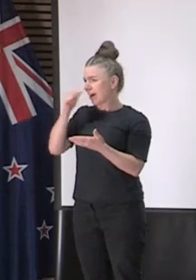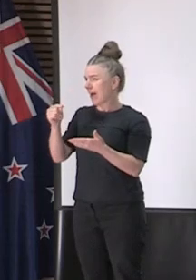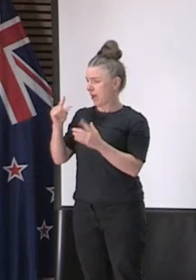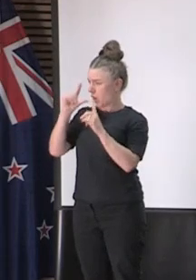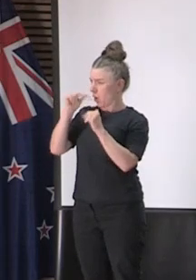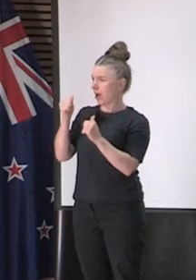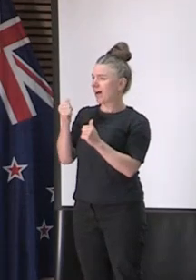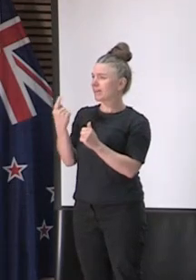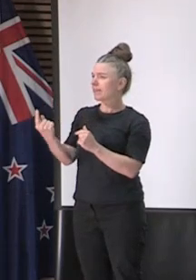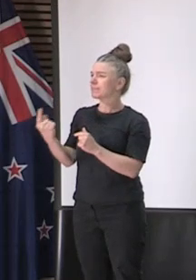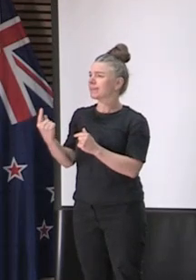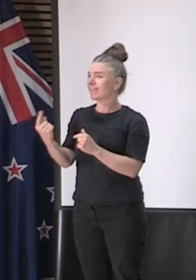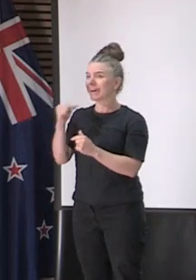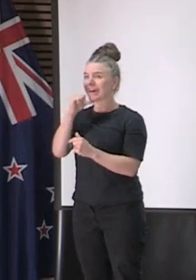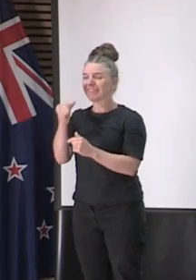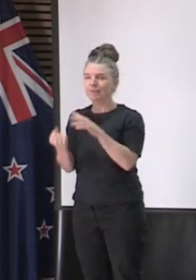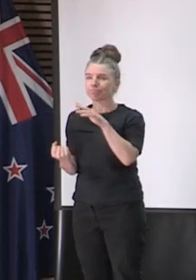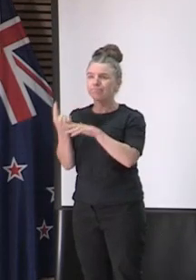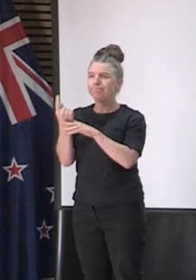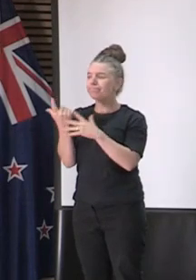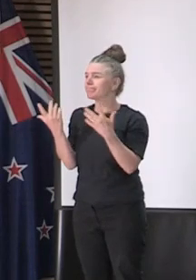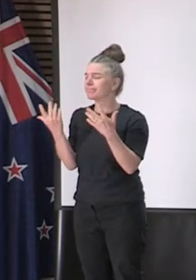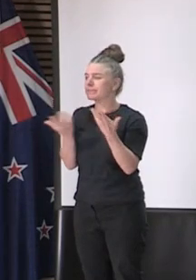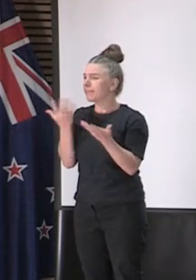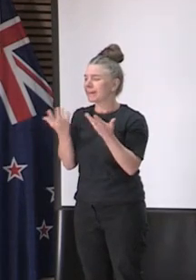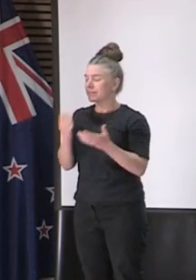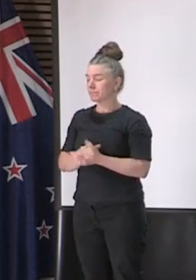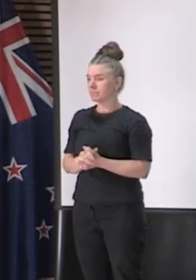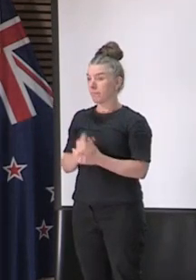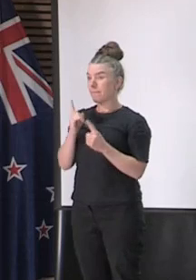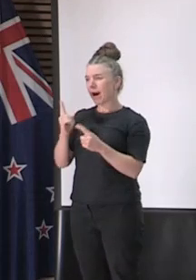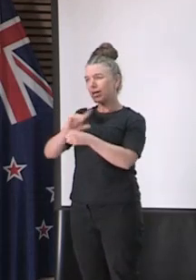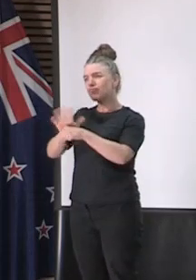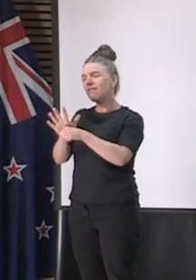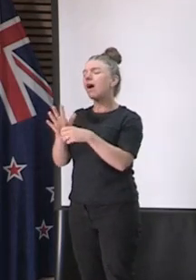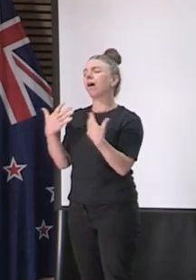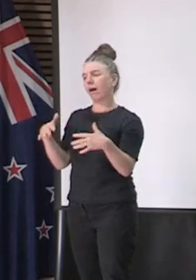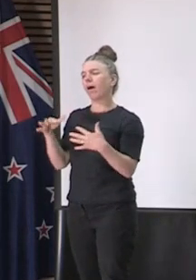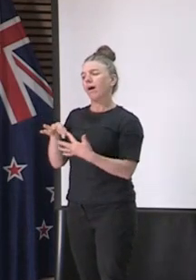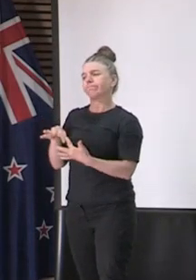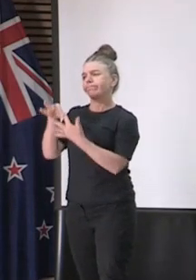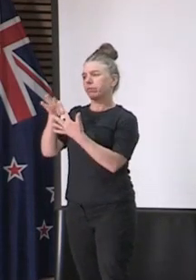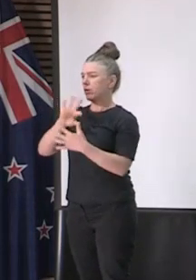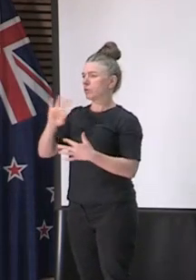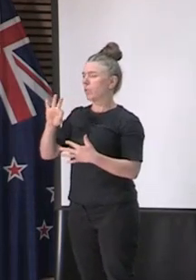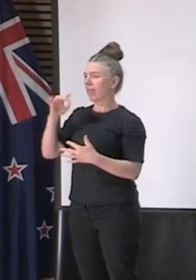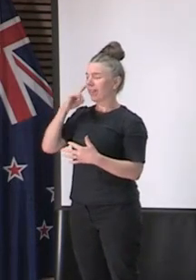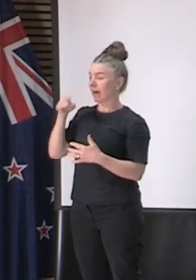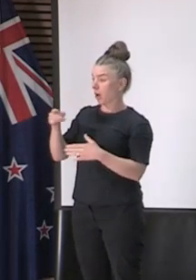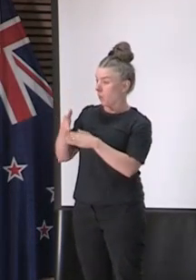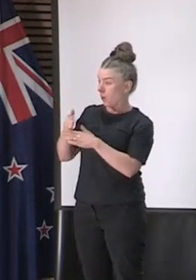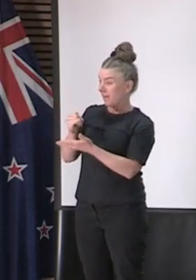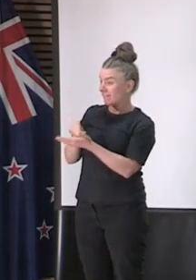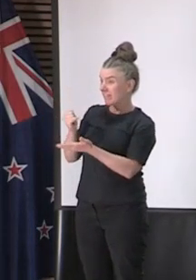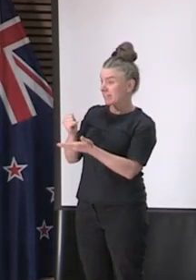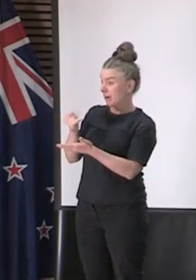themselves with a level of support should they ever need it. Now, of course, these circumstances are extraordinary, and we wouldn't expect that necessarily